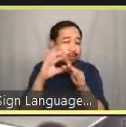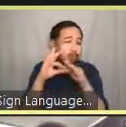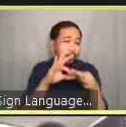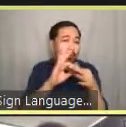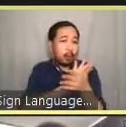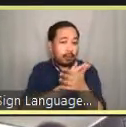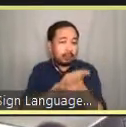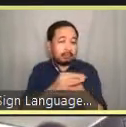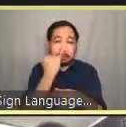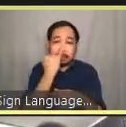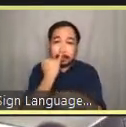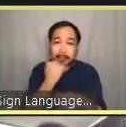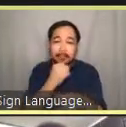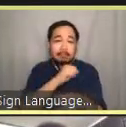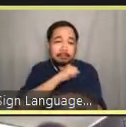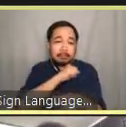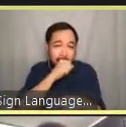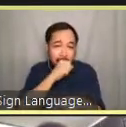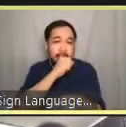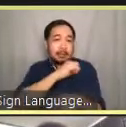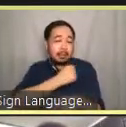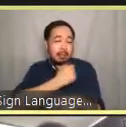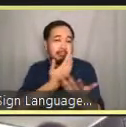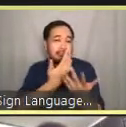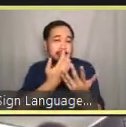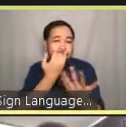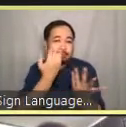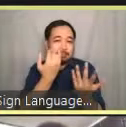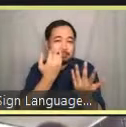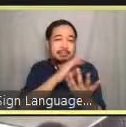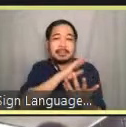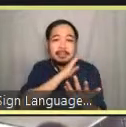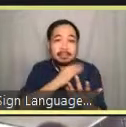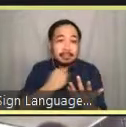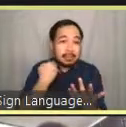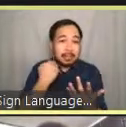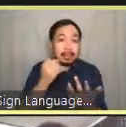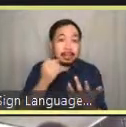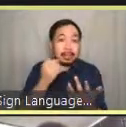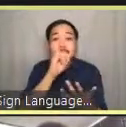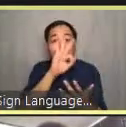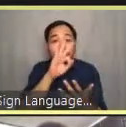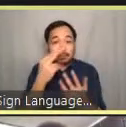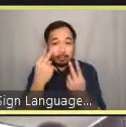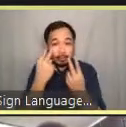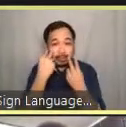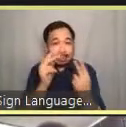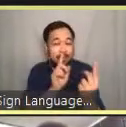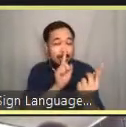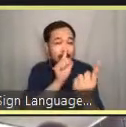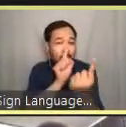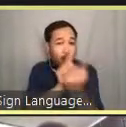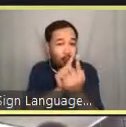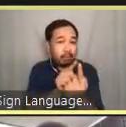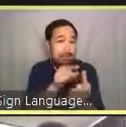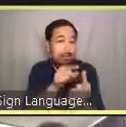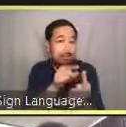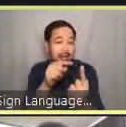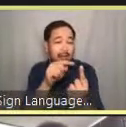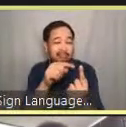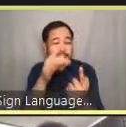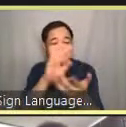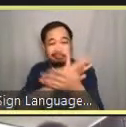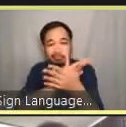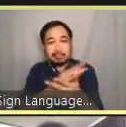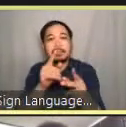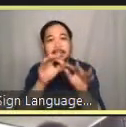is who are in a, have been identified sa contact, no? Ng isang pasyente mo. Ganda pa rin sana